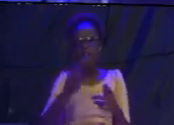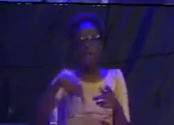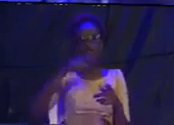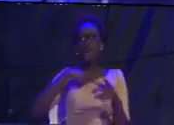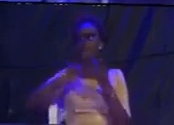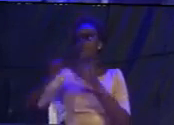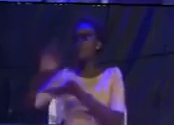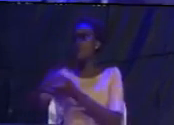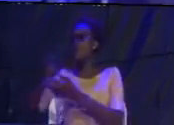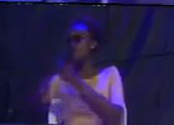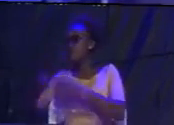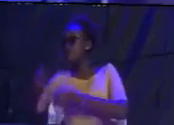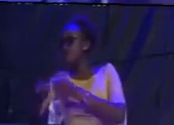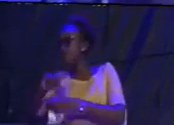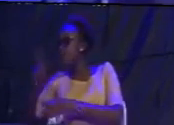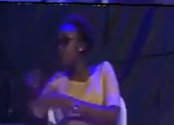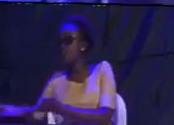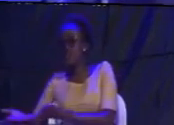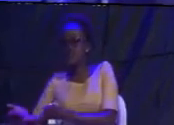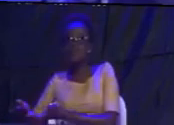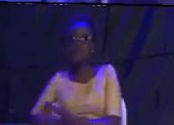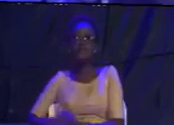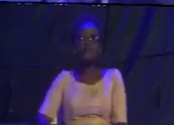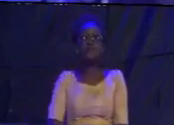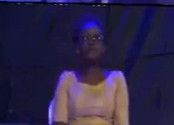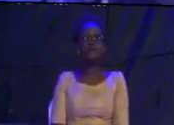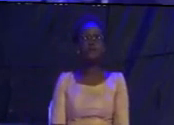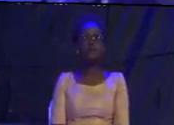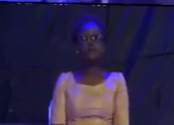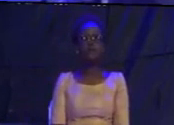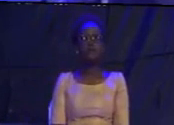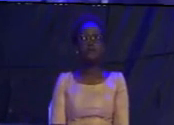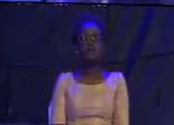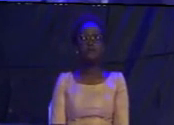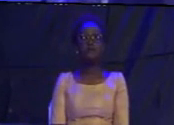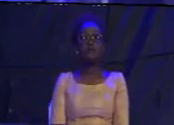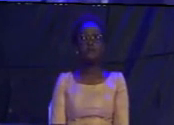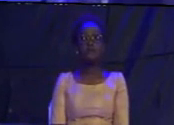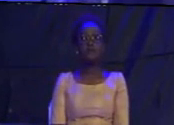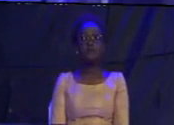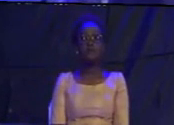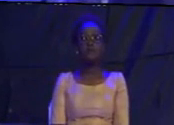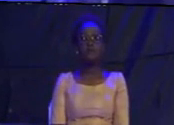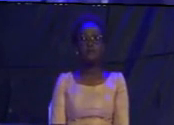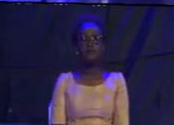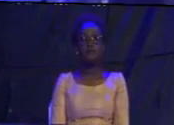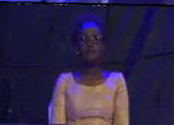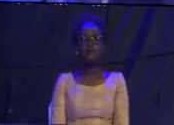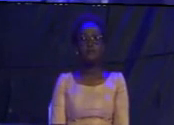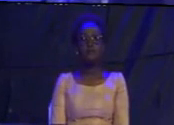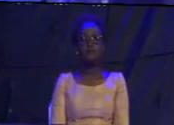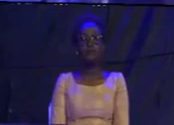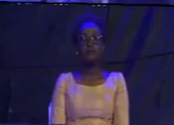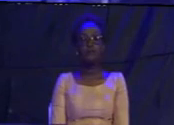spiritual demons. While others are conducting research to find out about this particular problem, but we Africans are going